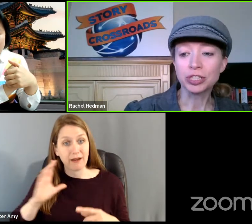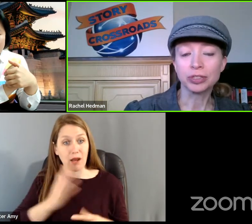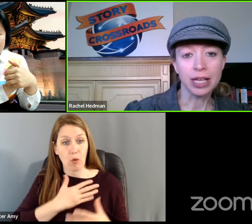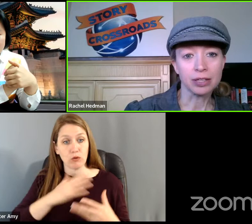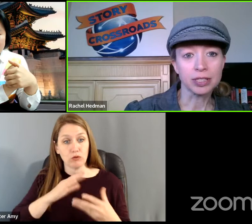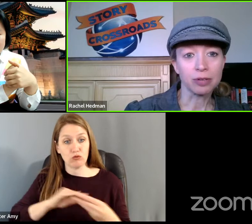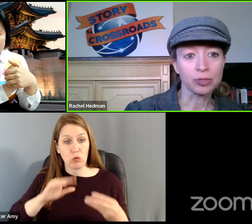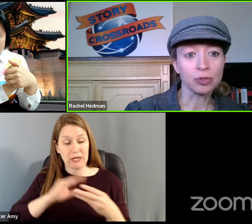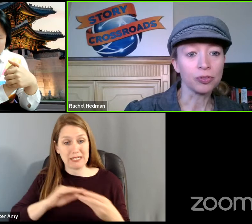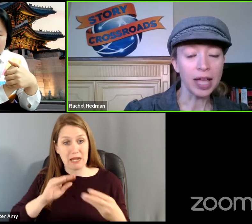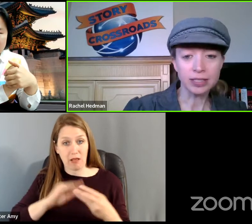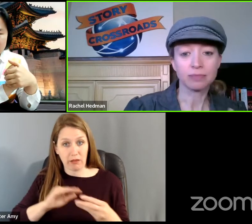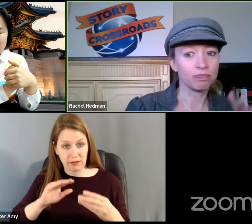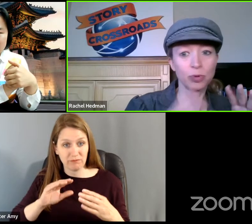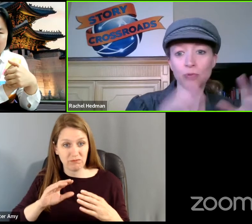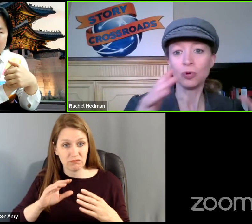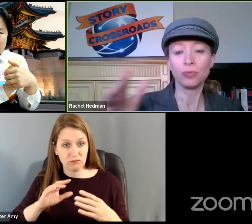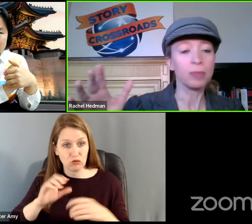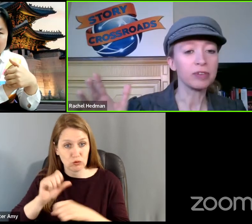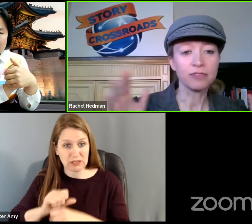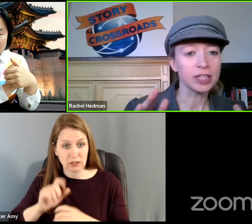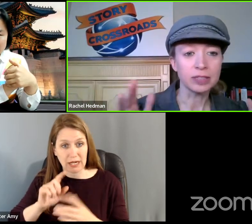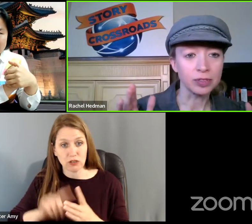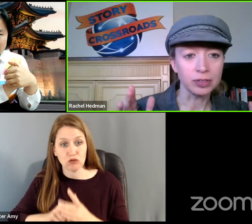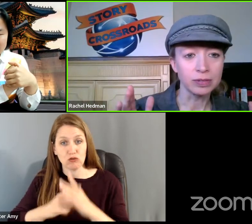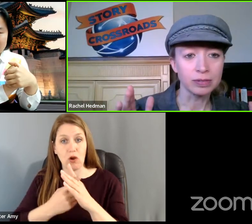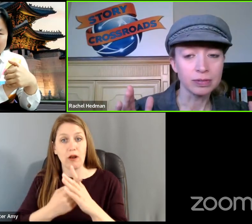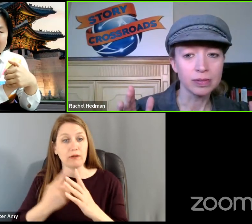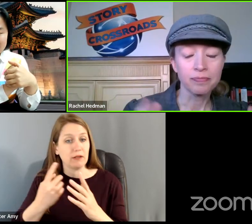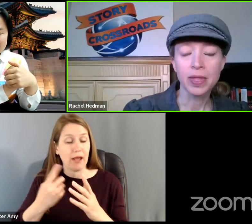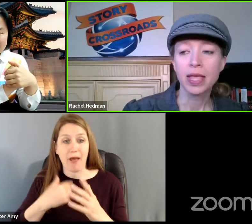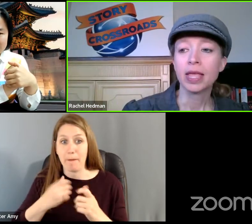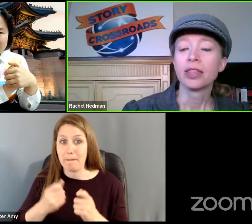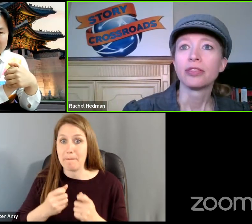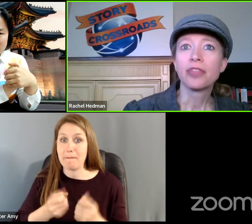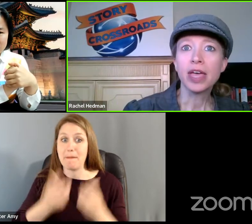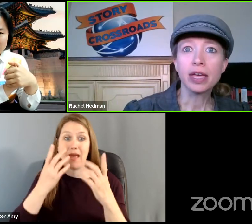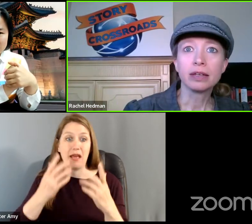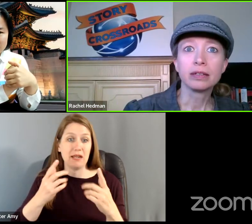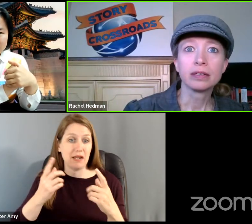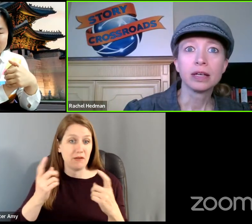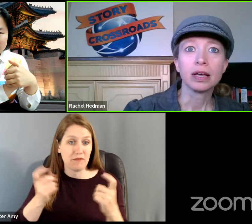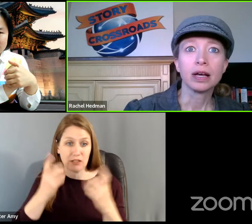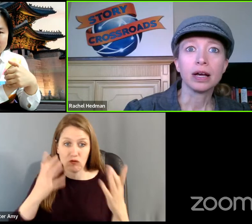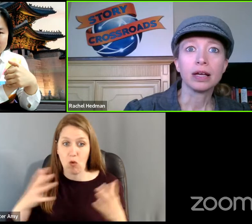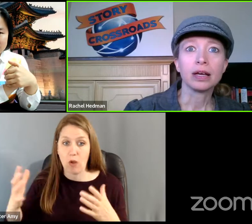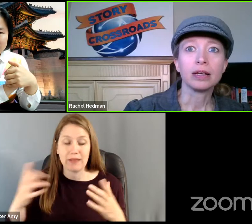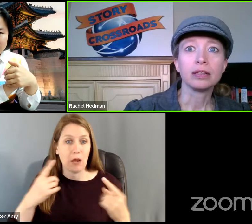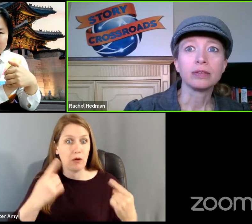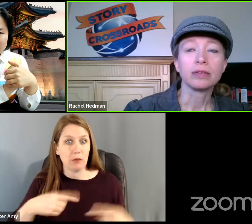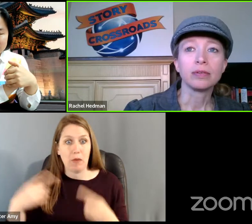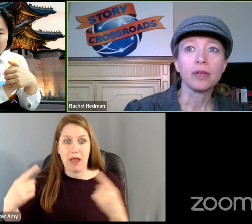of traditional tales that were told. Yeah. That's boom, boom, boom, every festival. Yeah. Then